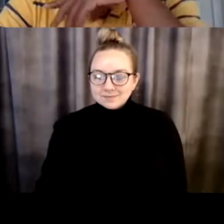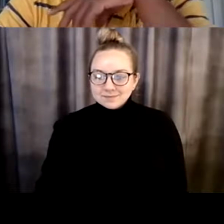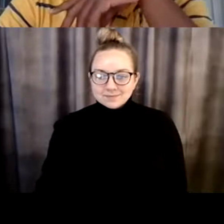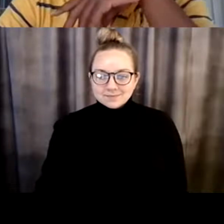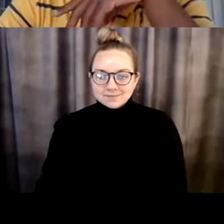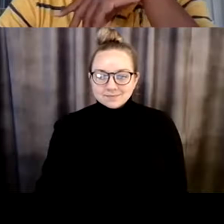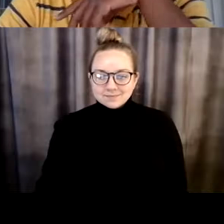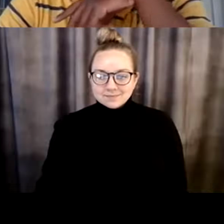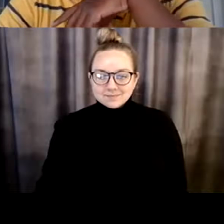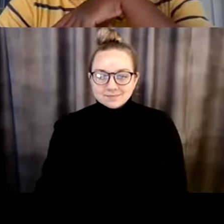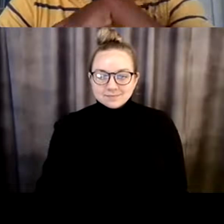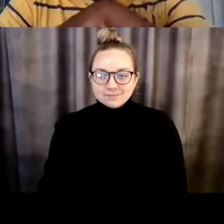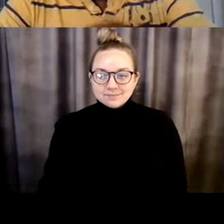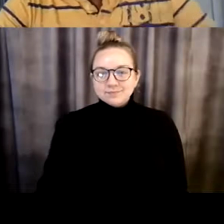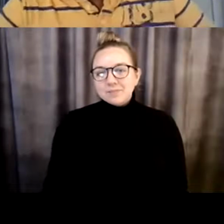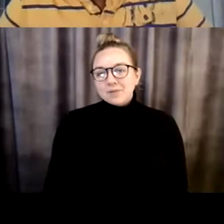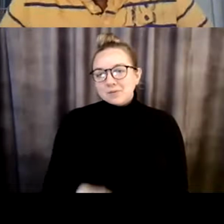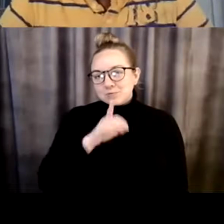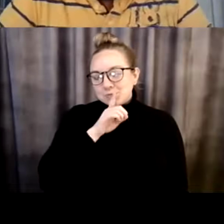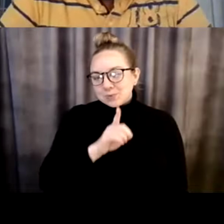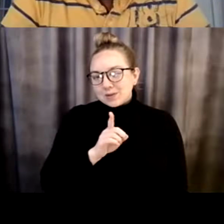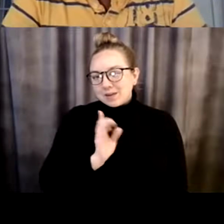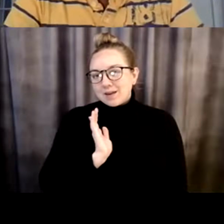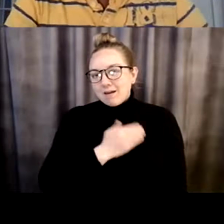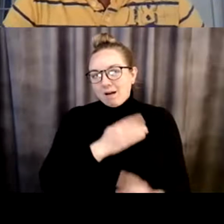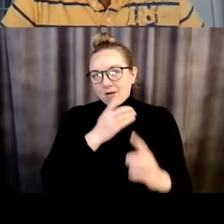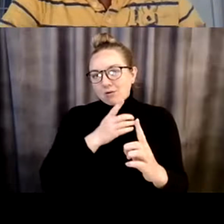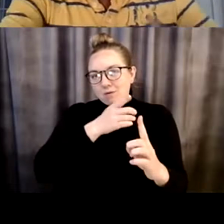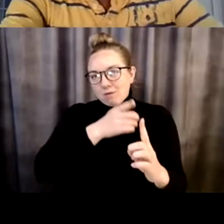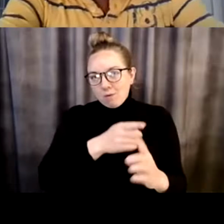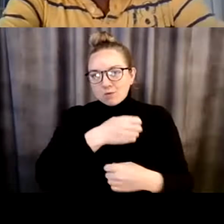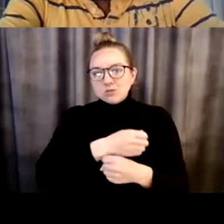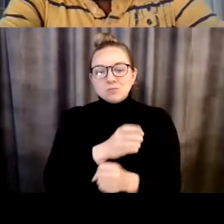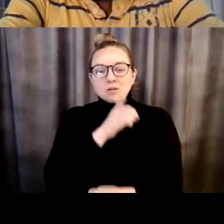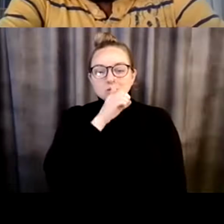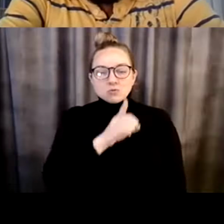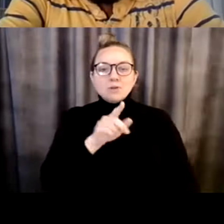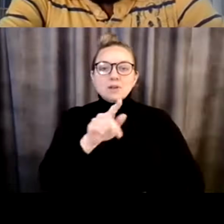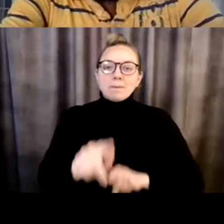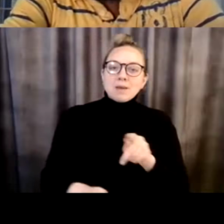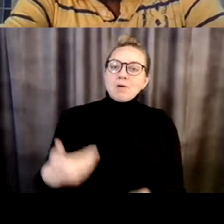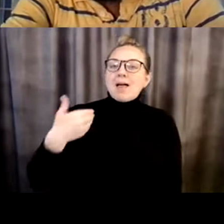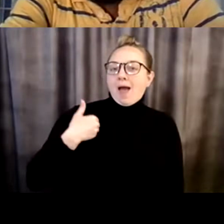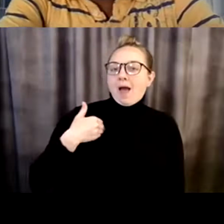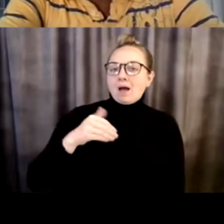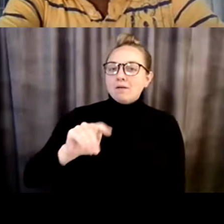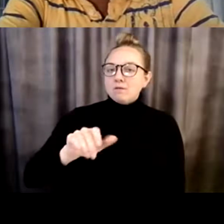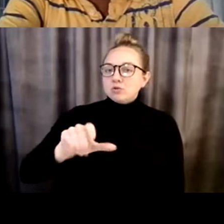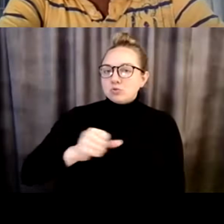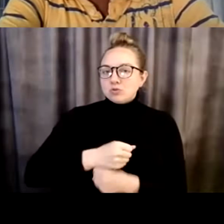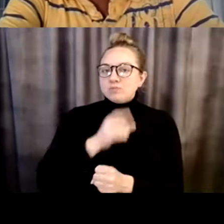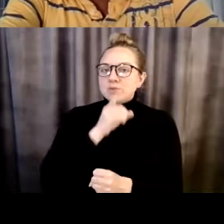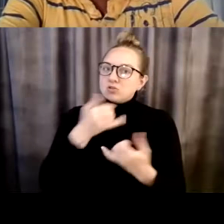to make sure that whole play advocacy gets pushed forward by really giving people the tools and skills to do so. I think that so often, a